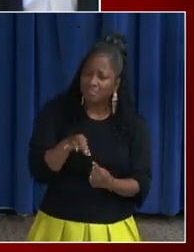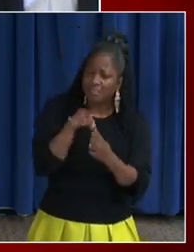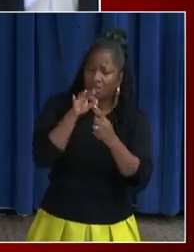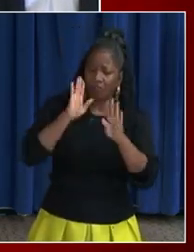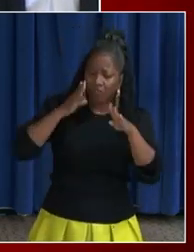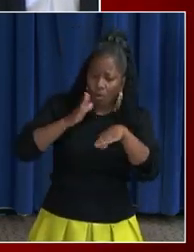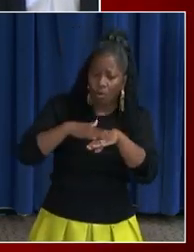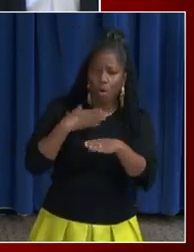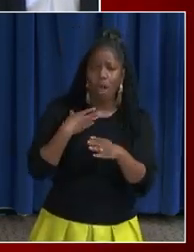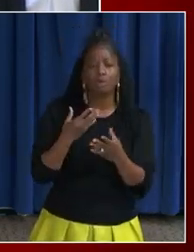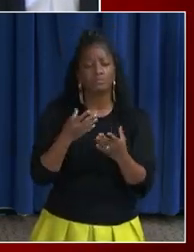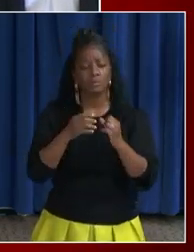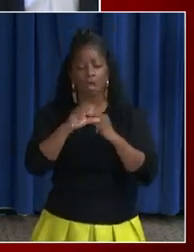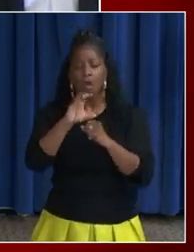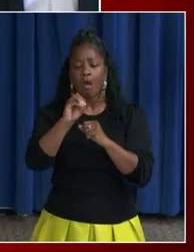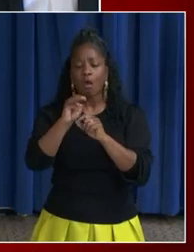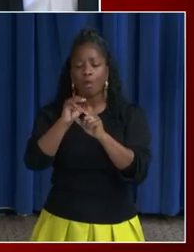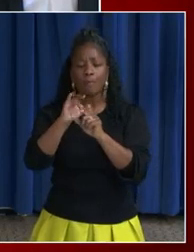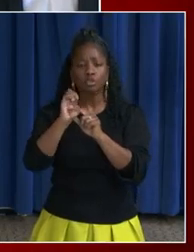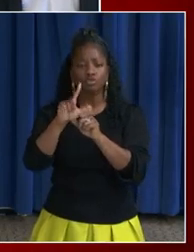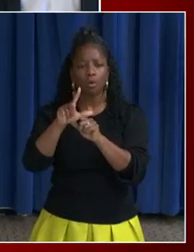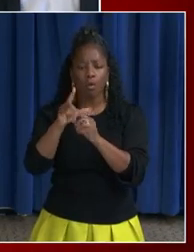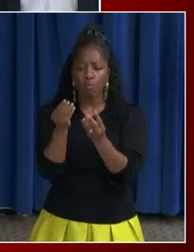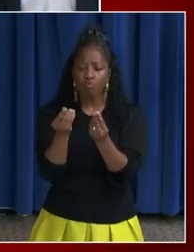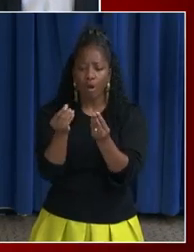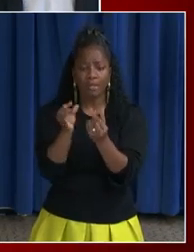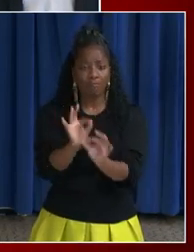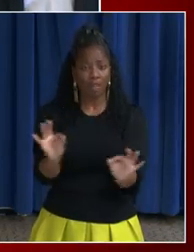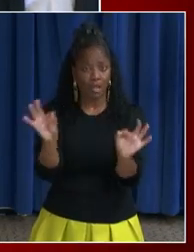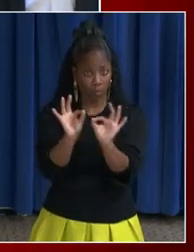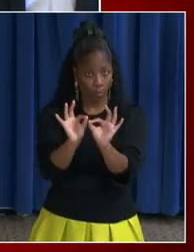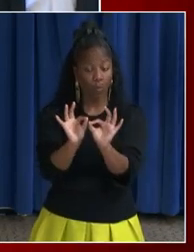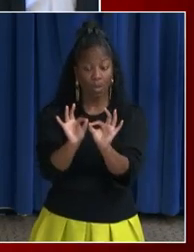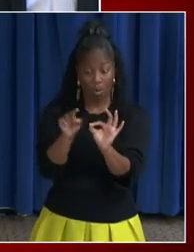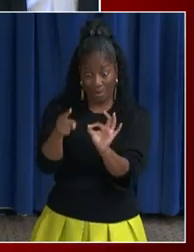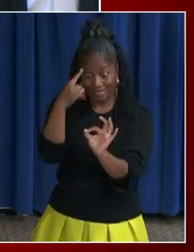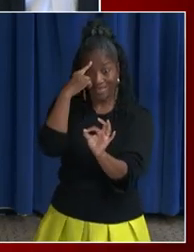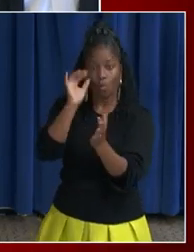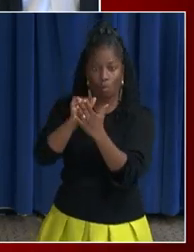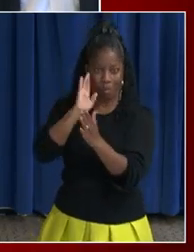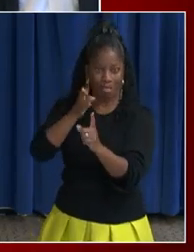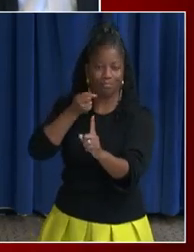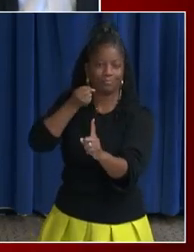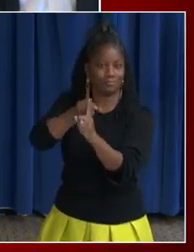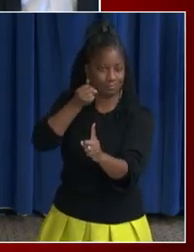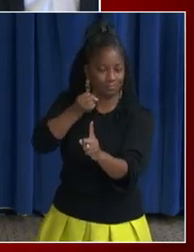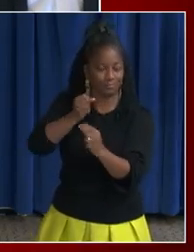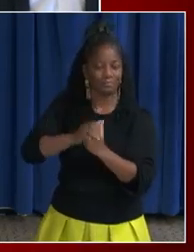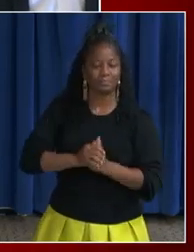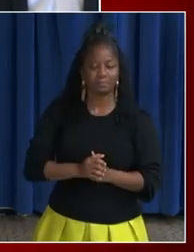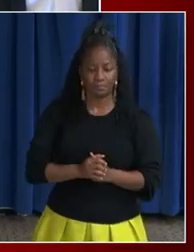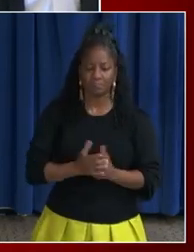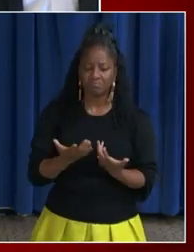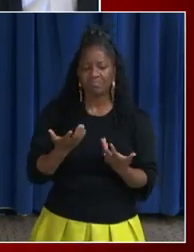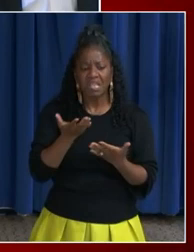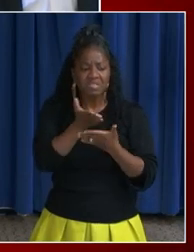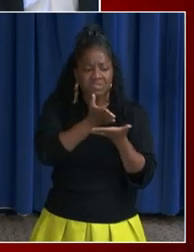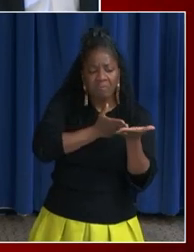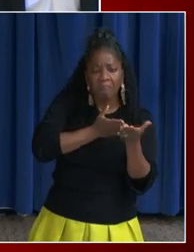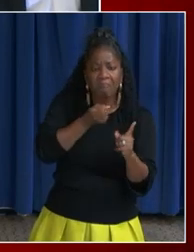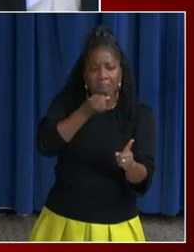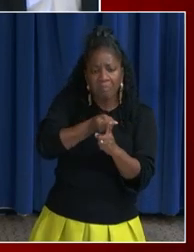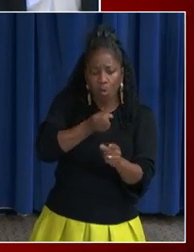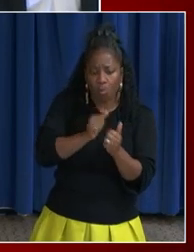commercial property values, which we think can be impacted have been slightly impacted with